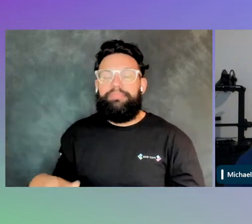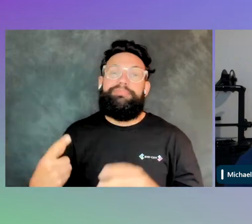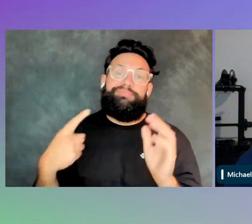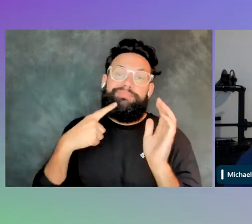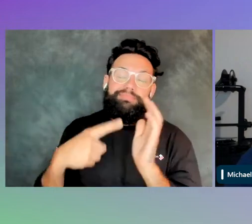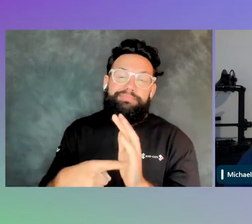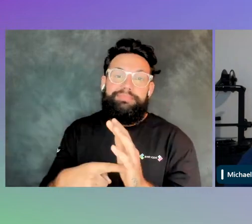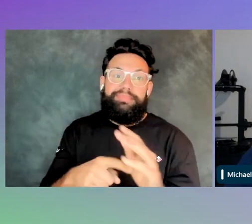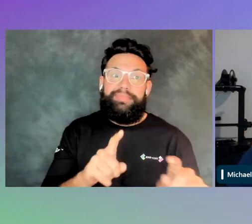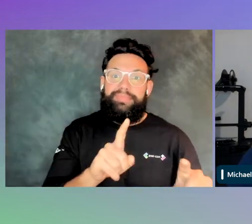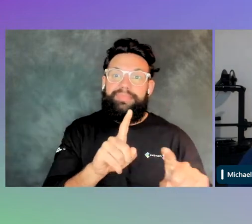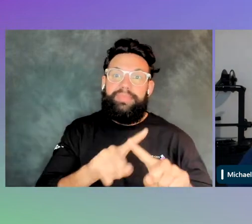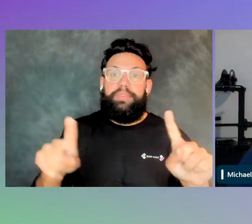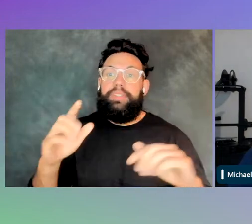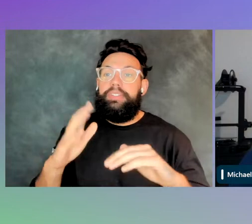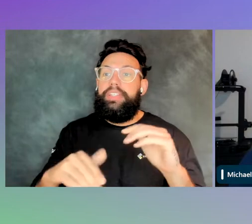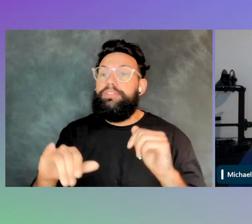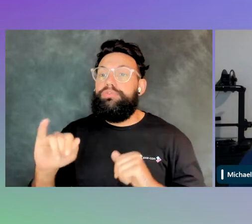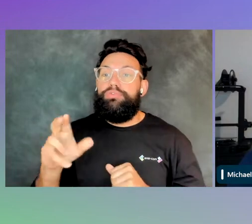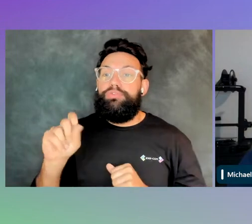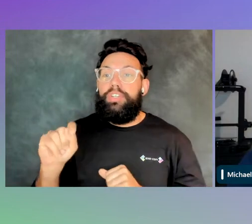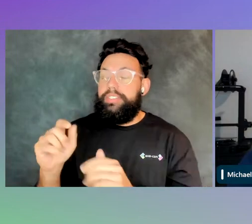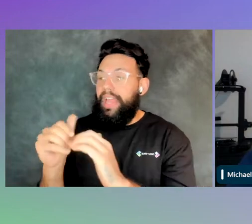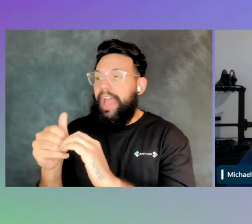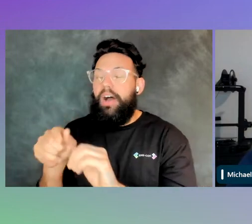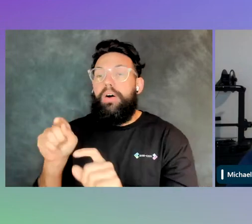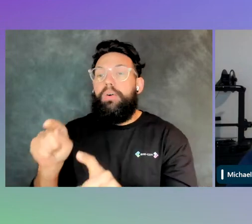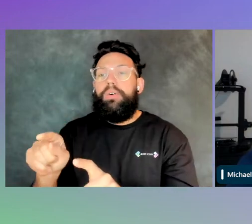the actual rendered element.